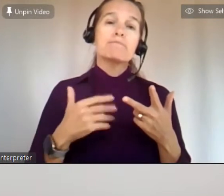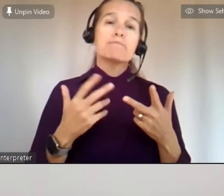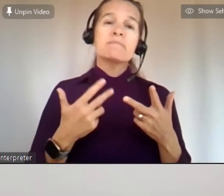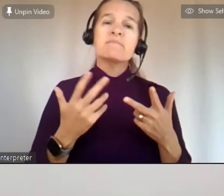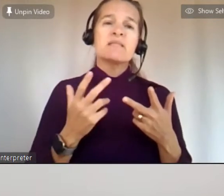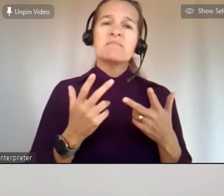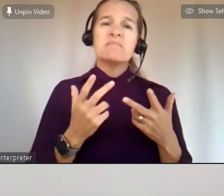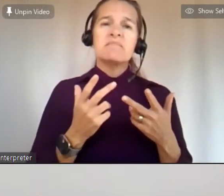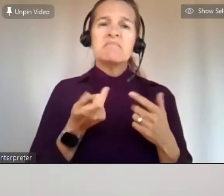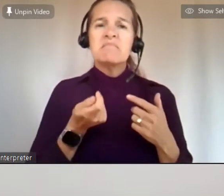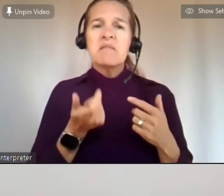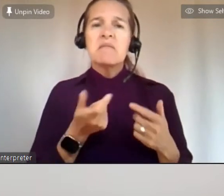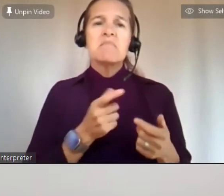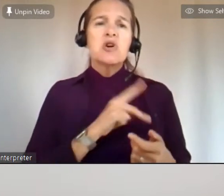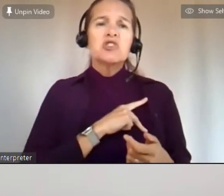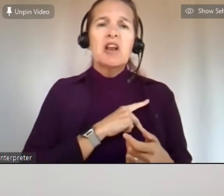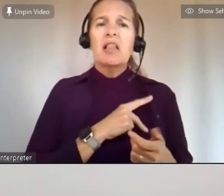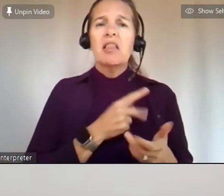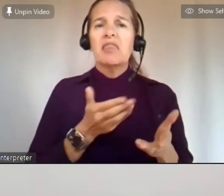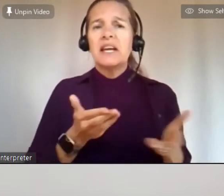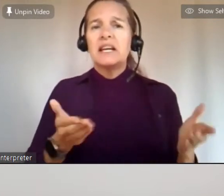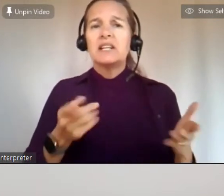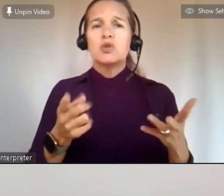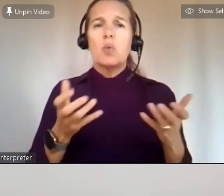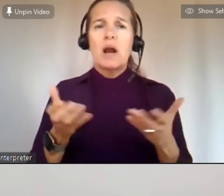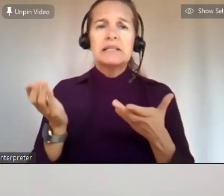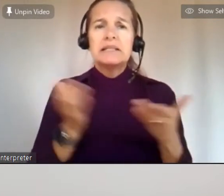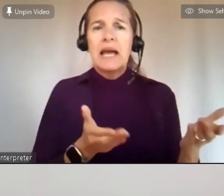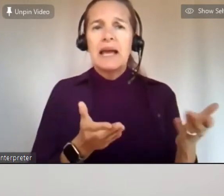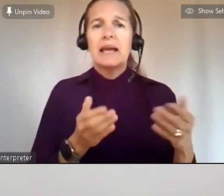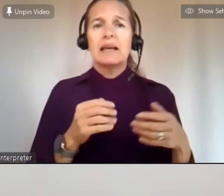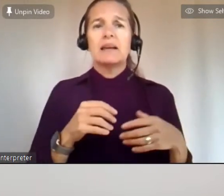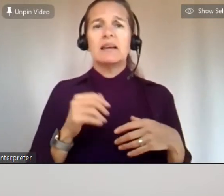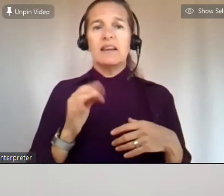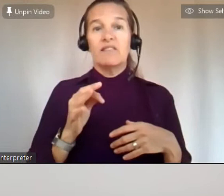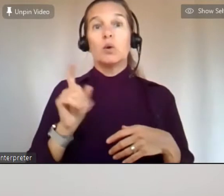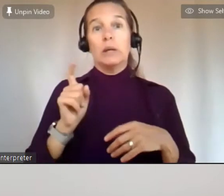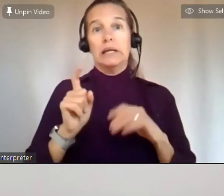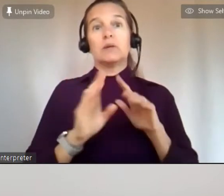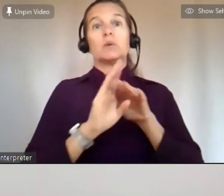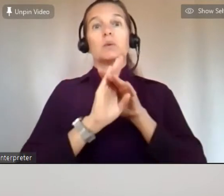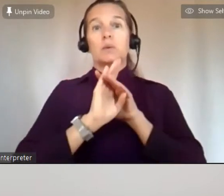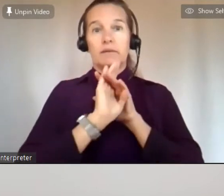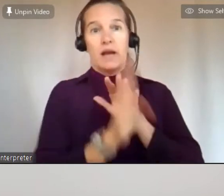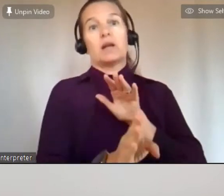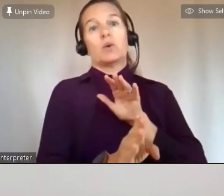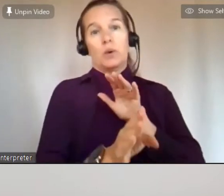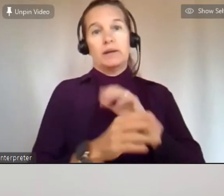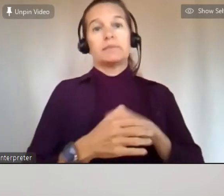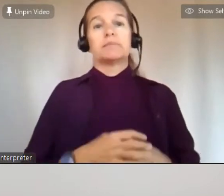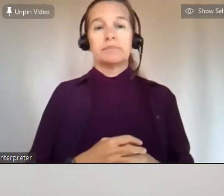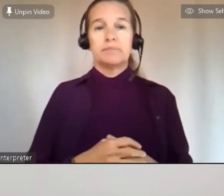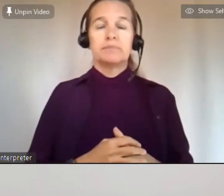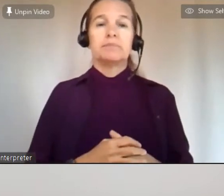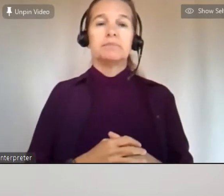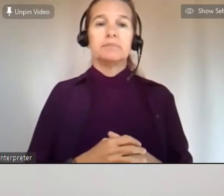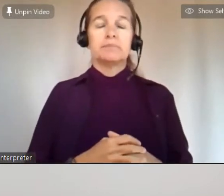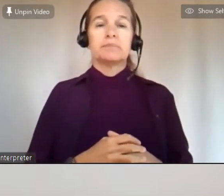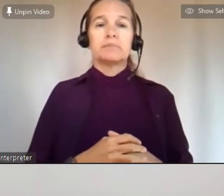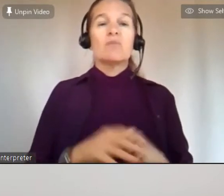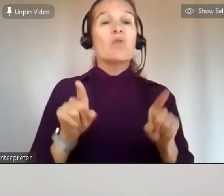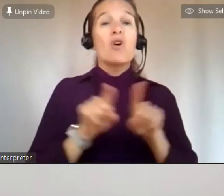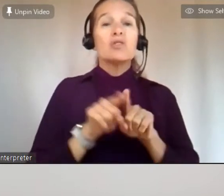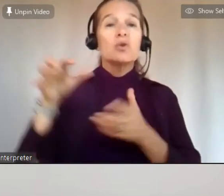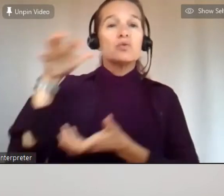personal belongings that you would want to take and ready to go if you're called on for an evacuation. There is also